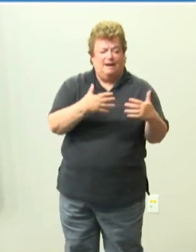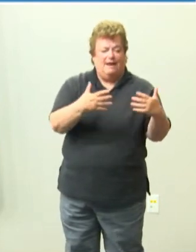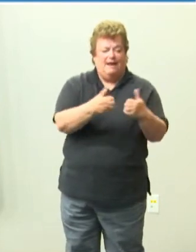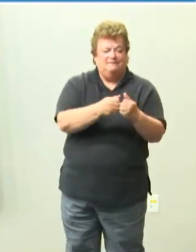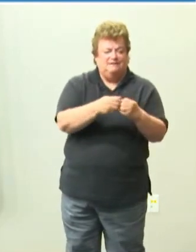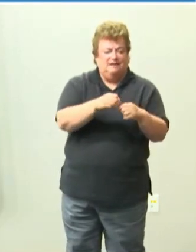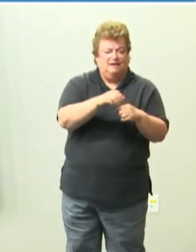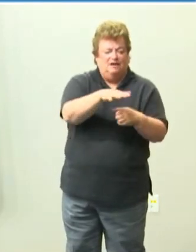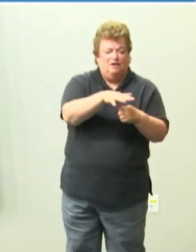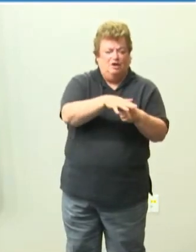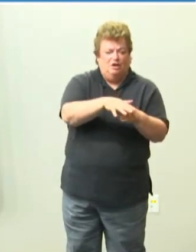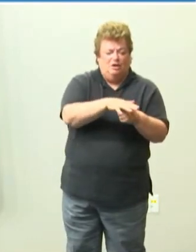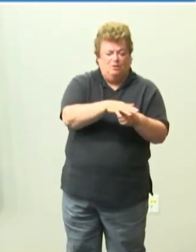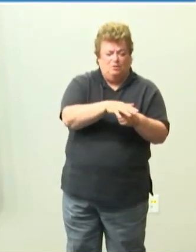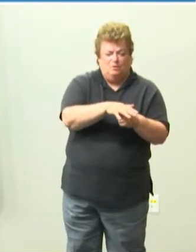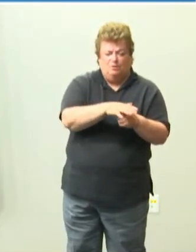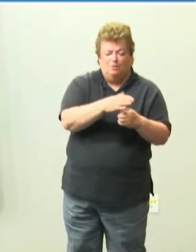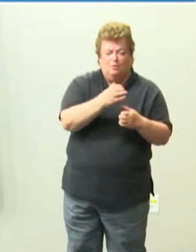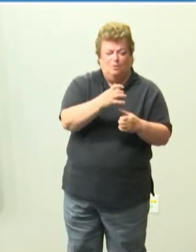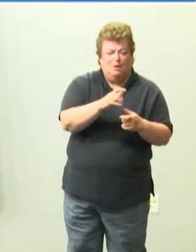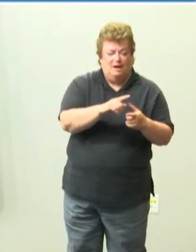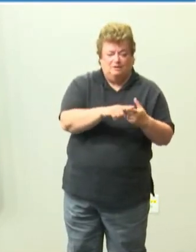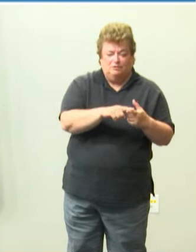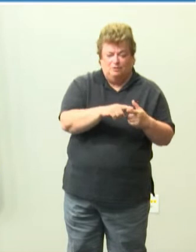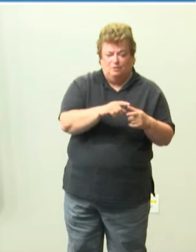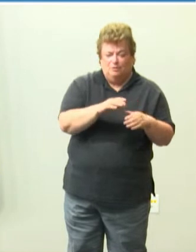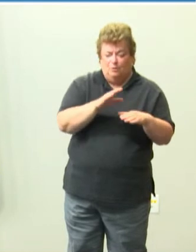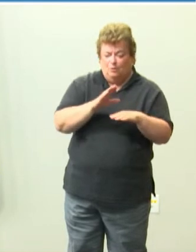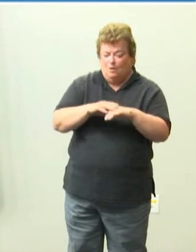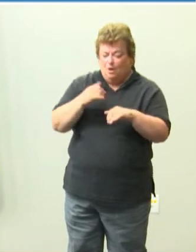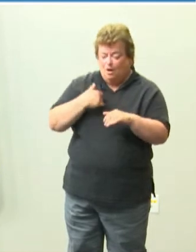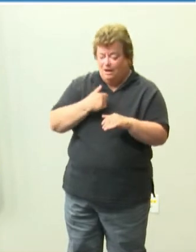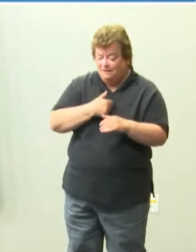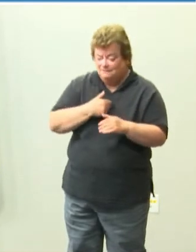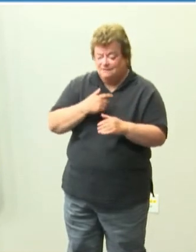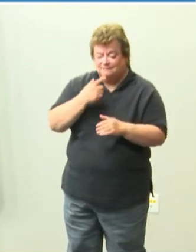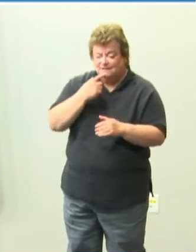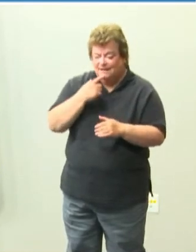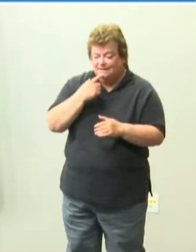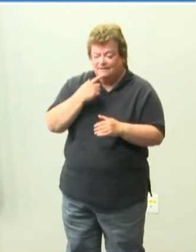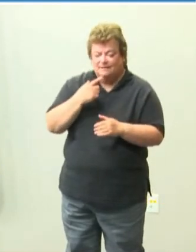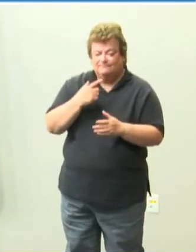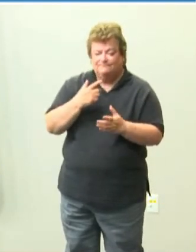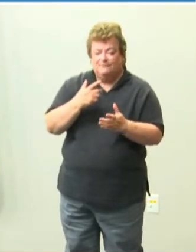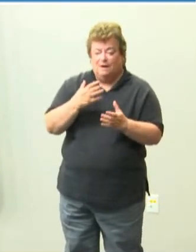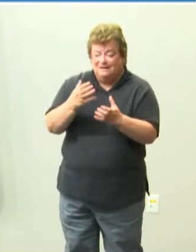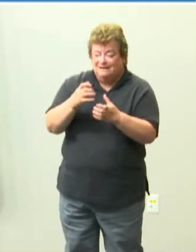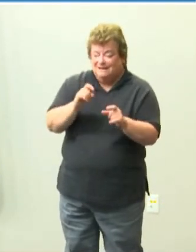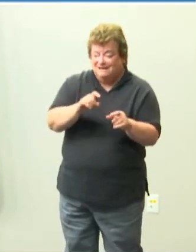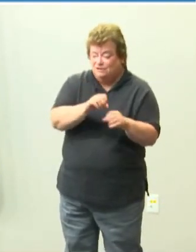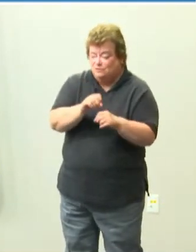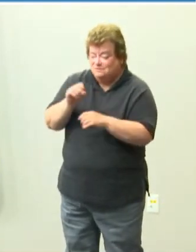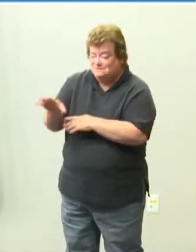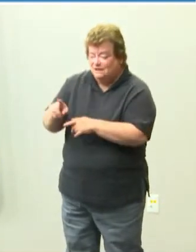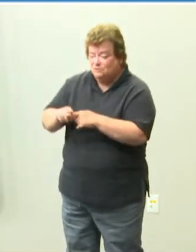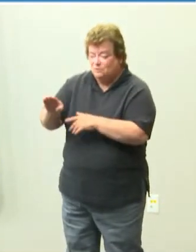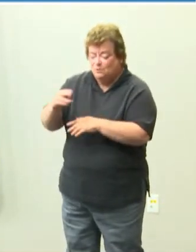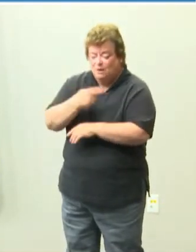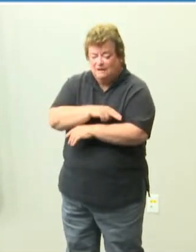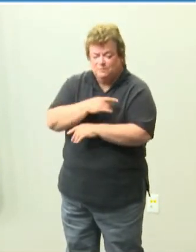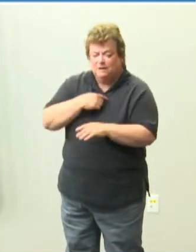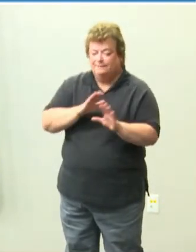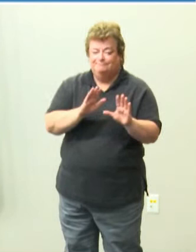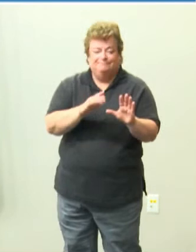community. Sent it up, wanted to send it up, called, and we said we couldn't take them. And he said it wasn't just Bryan. When I spoke with him